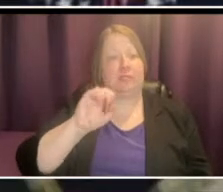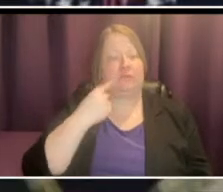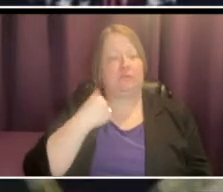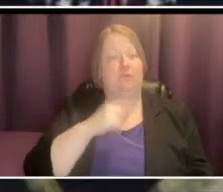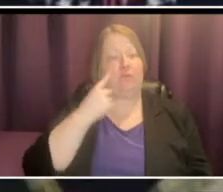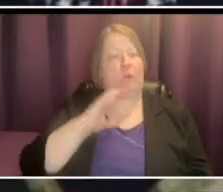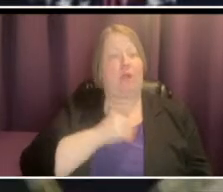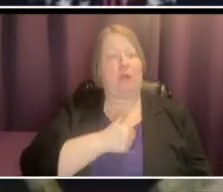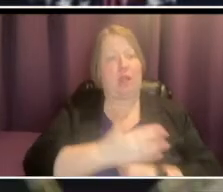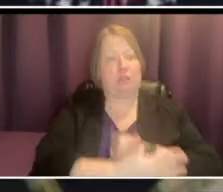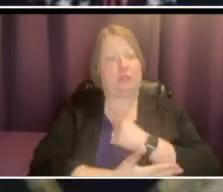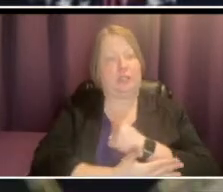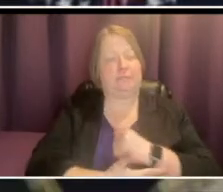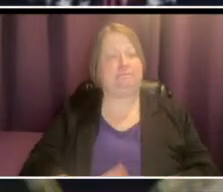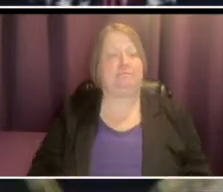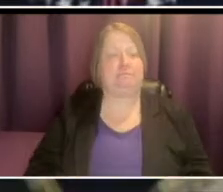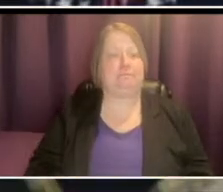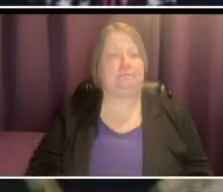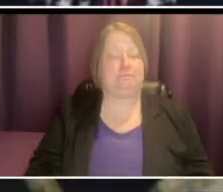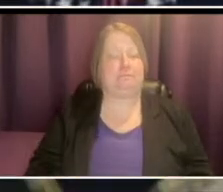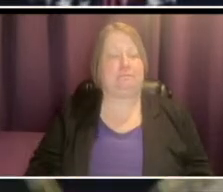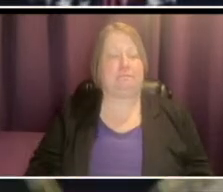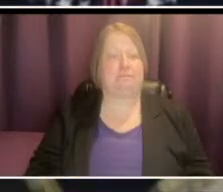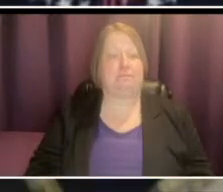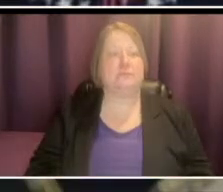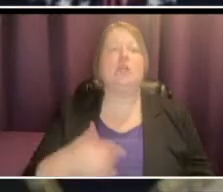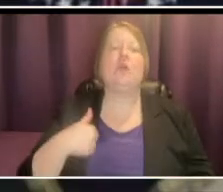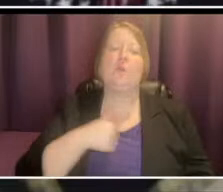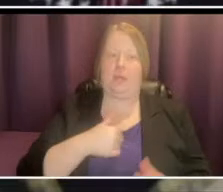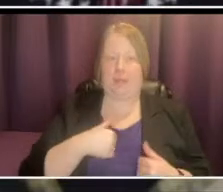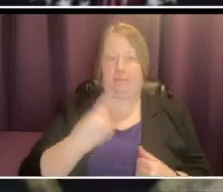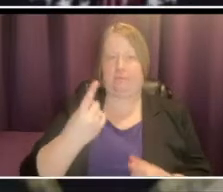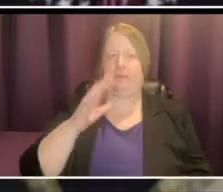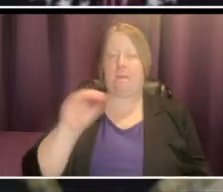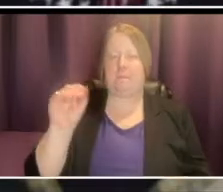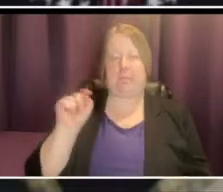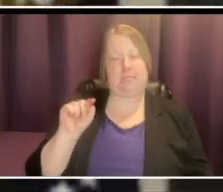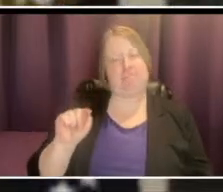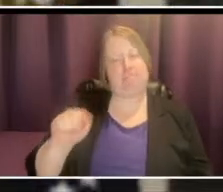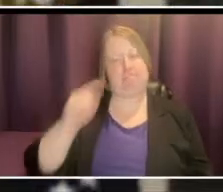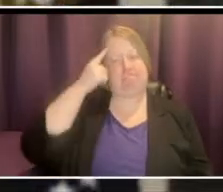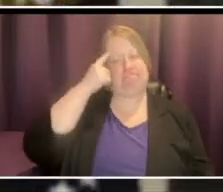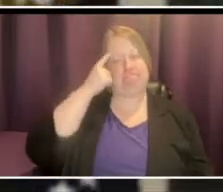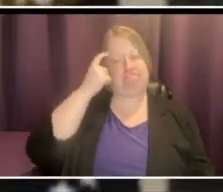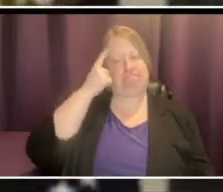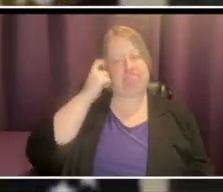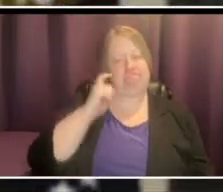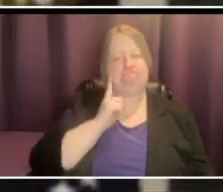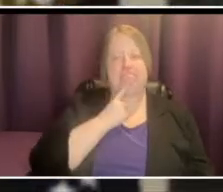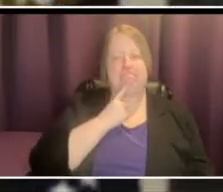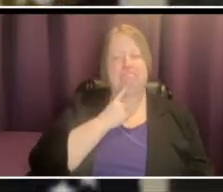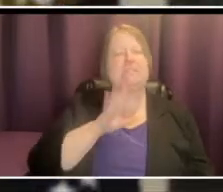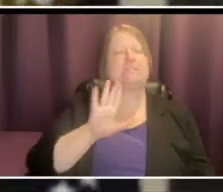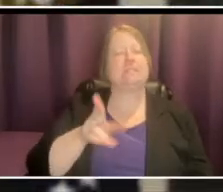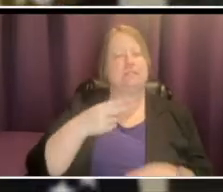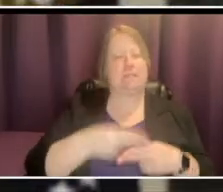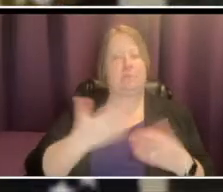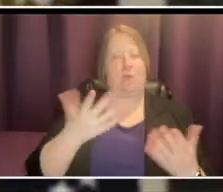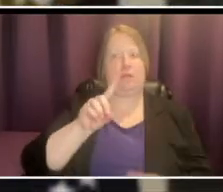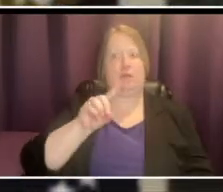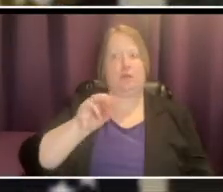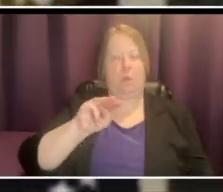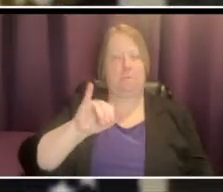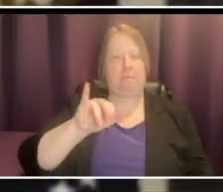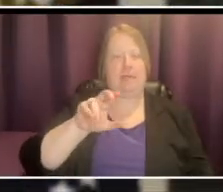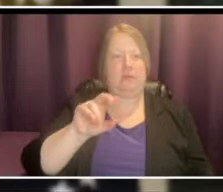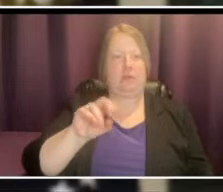We have a company that's very suspect. Its name is Dominion. With the turn of a dial or